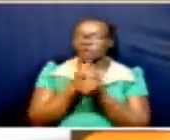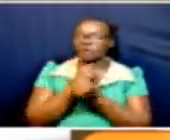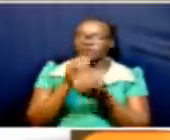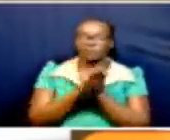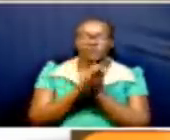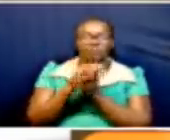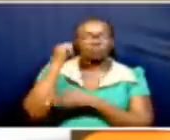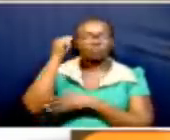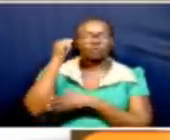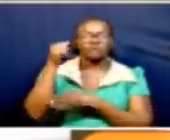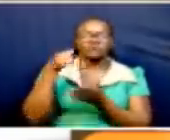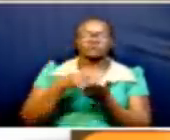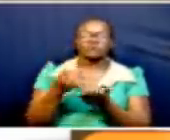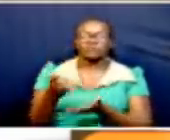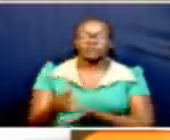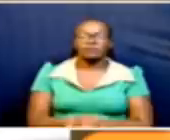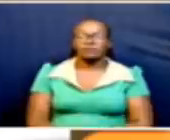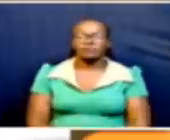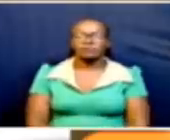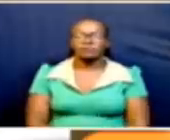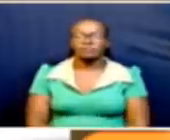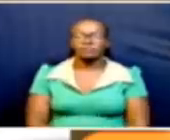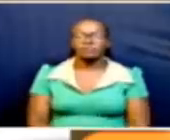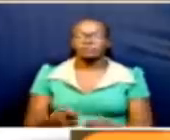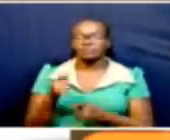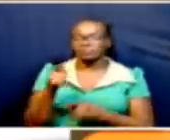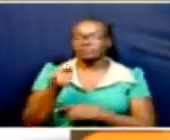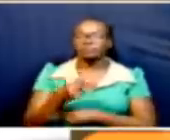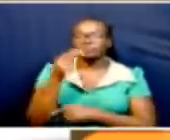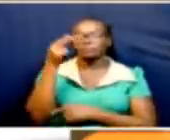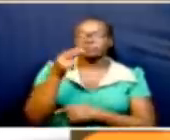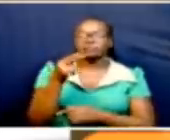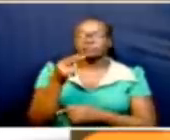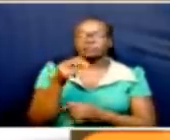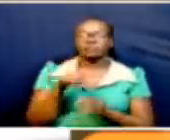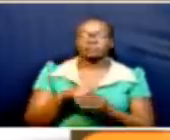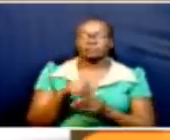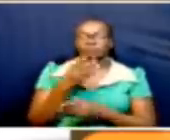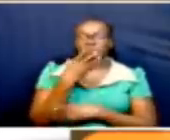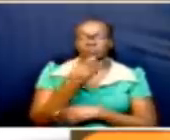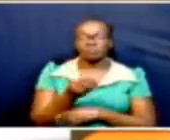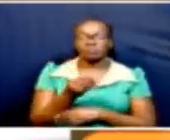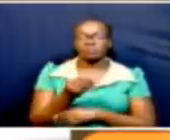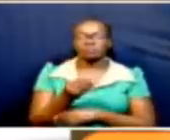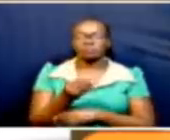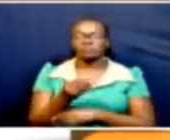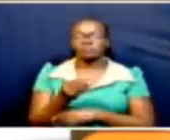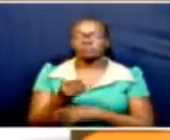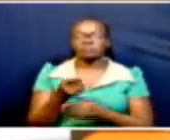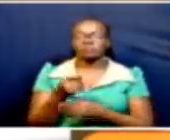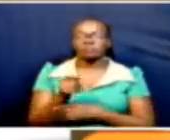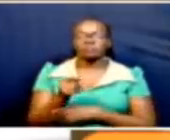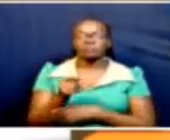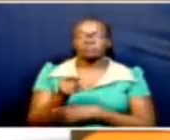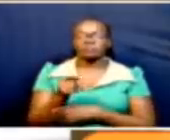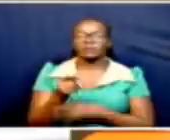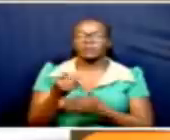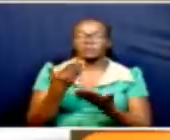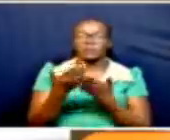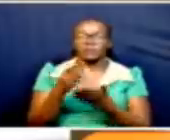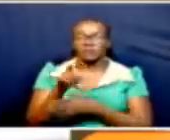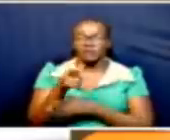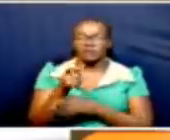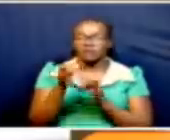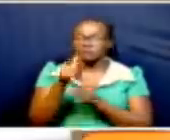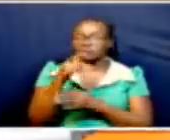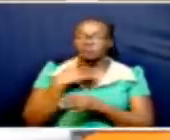rate of Kenyans, it's so high in consuming the propaganda. So I think once we put politics aside and we say that we want to serve